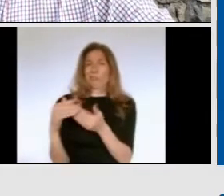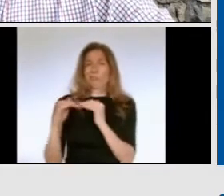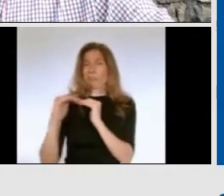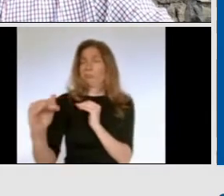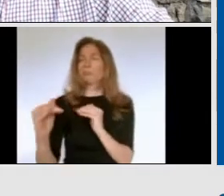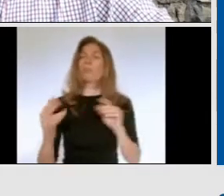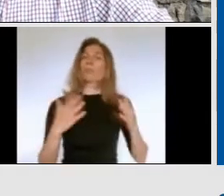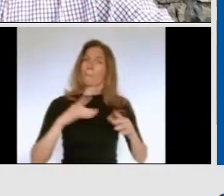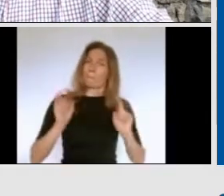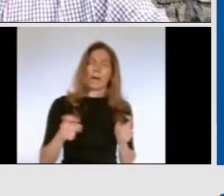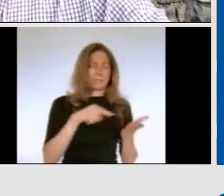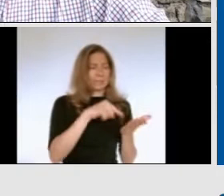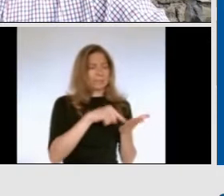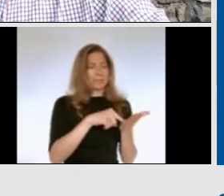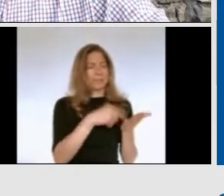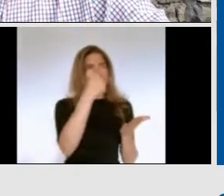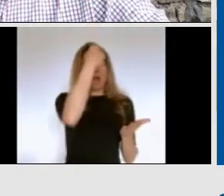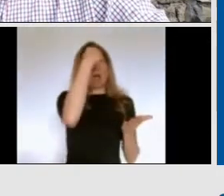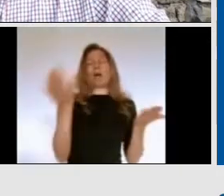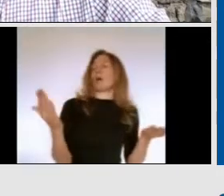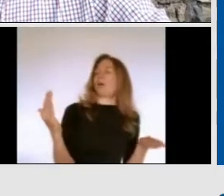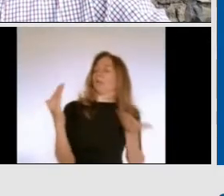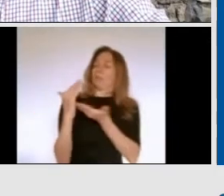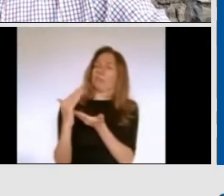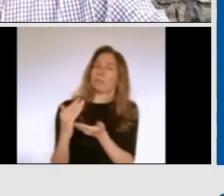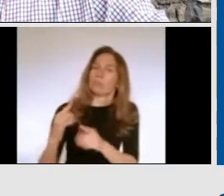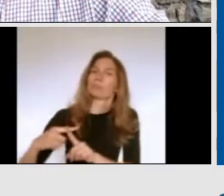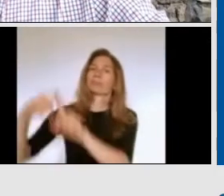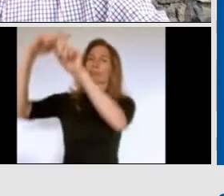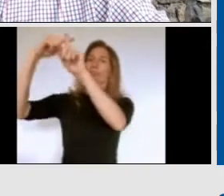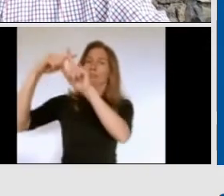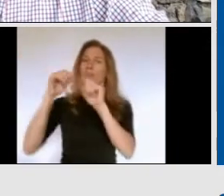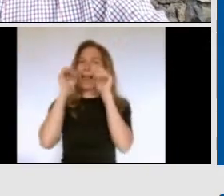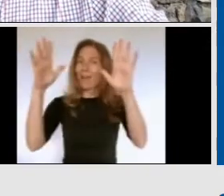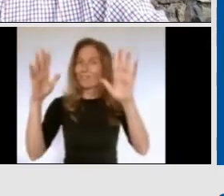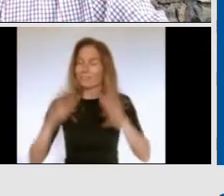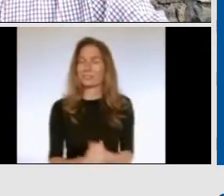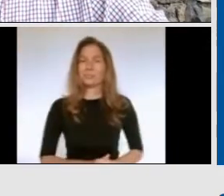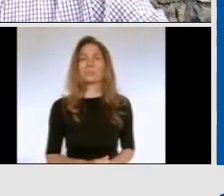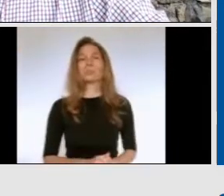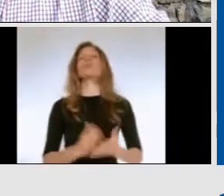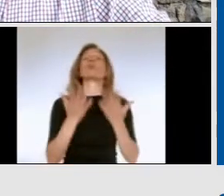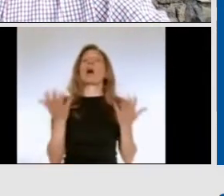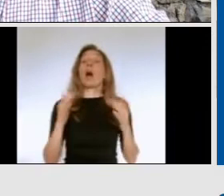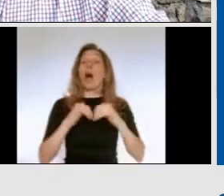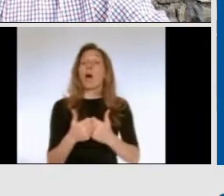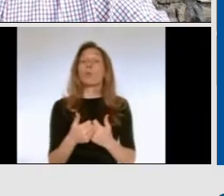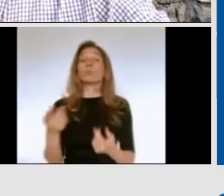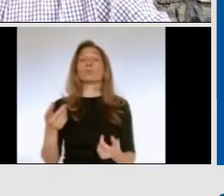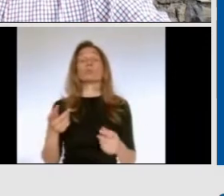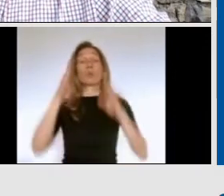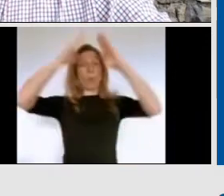and resource context. So these pilot themes are to do with smart